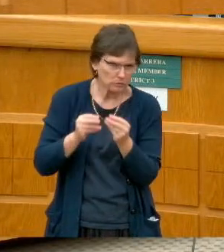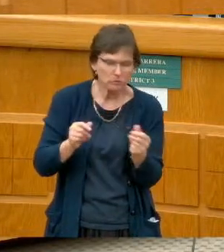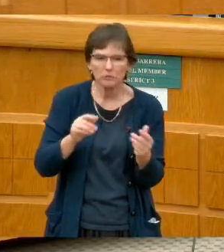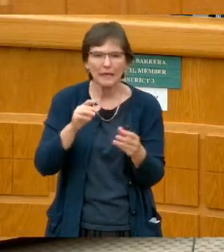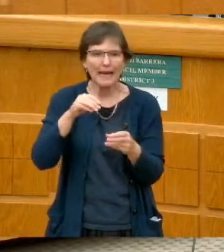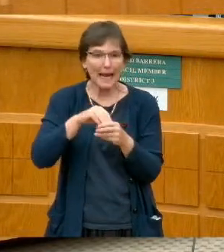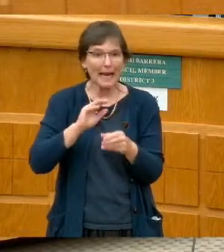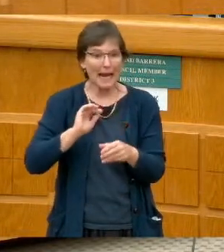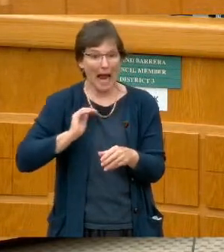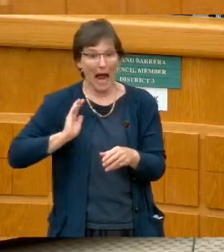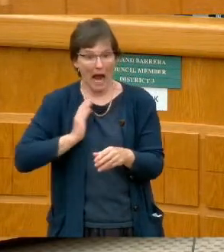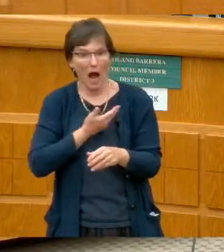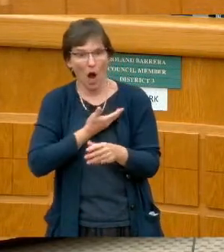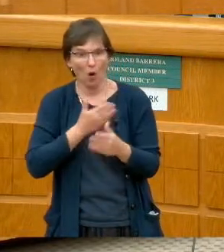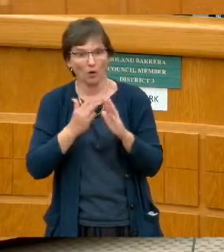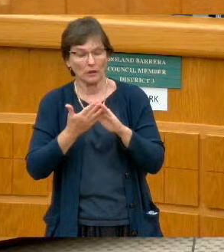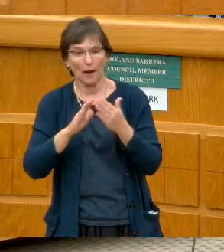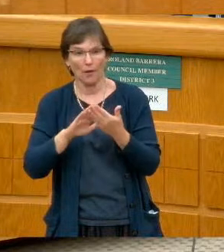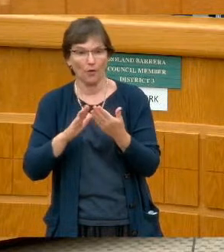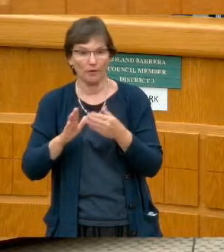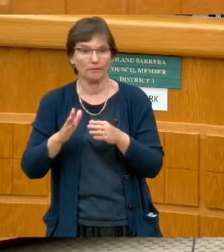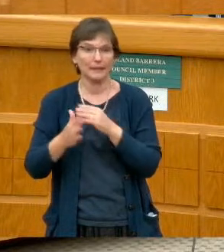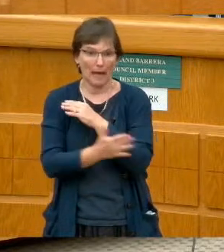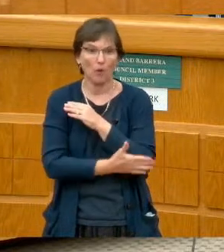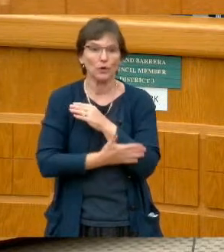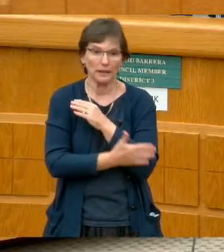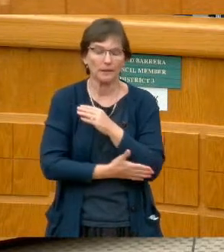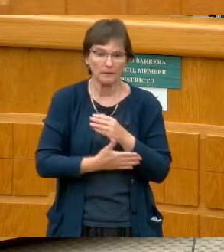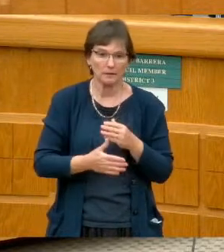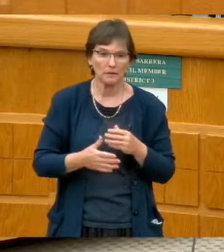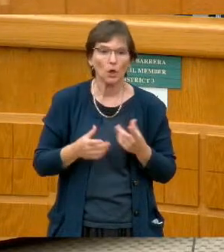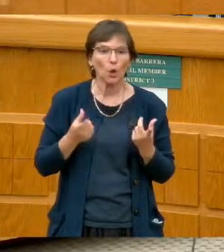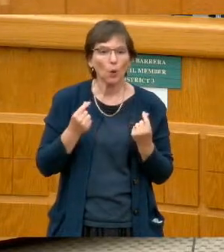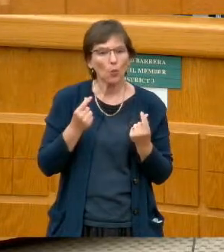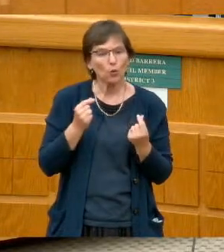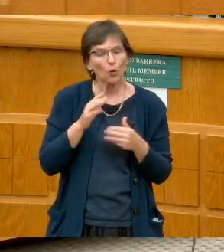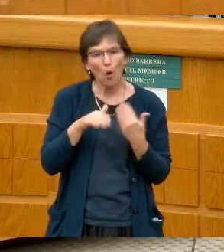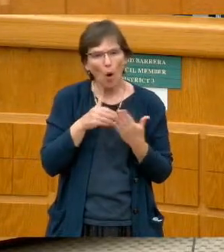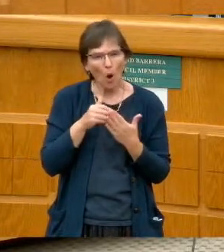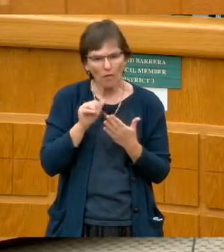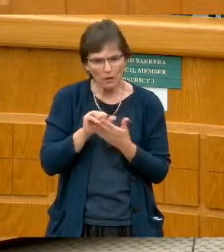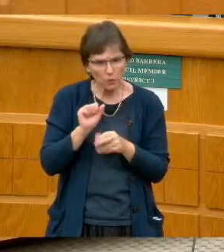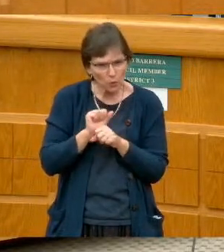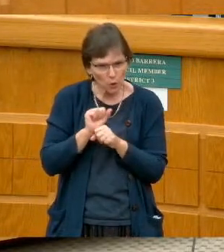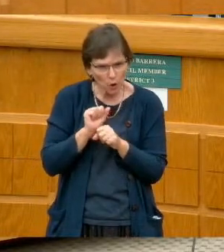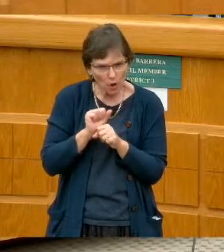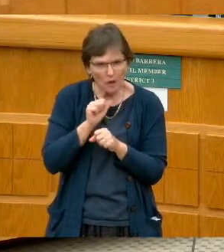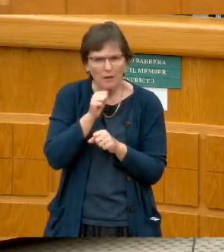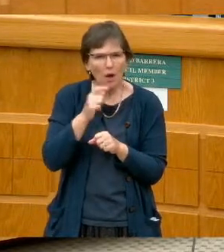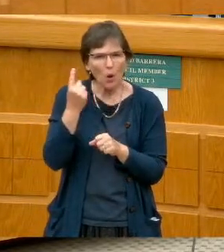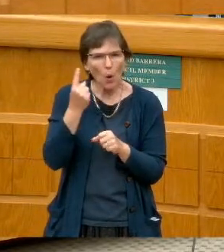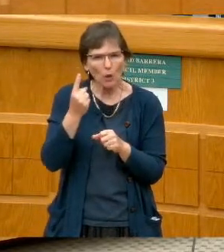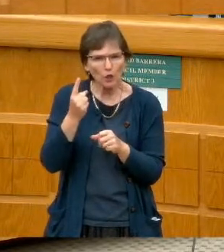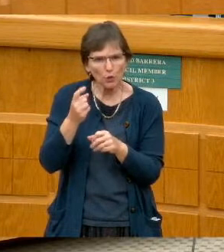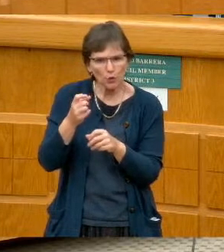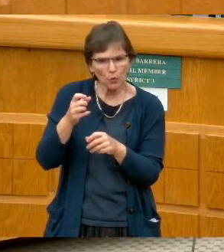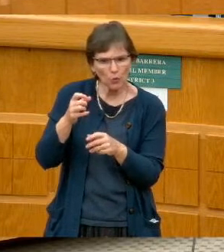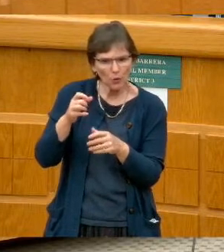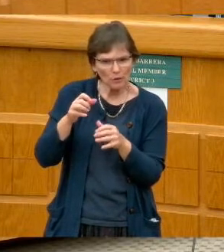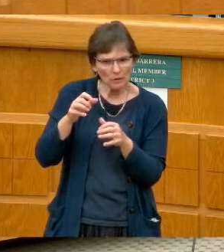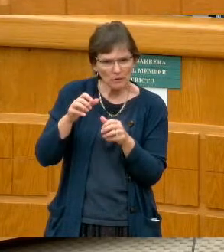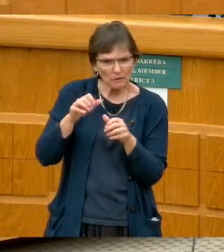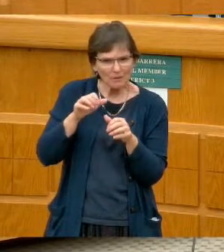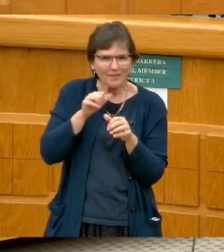that top #1 spot that we were in just a few weeks ago. We're doing this not just to